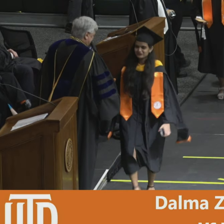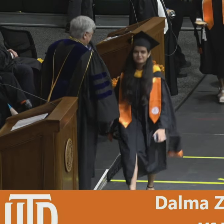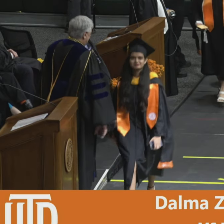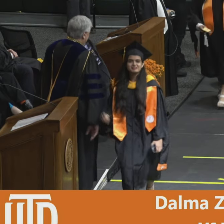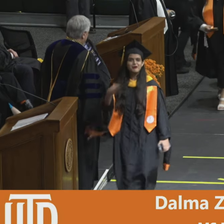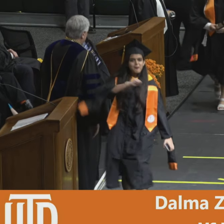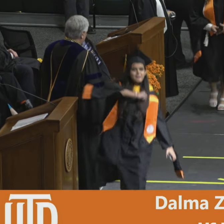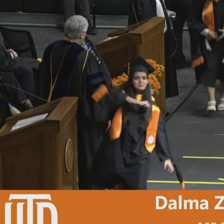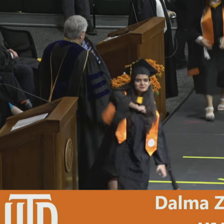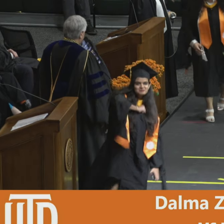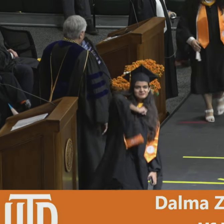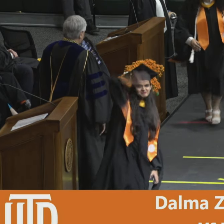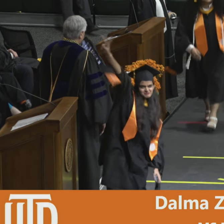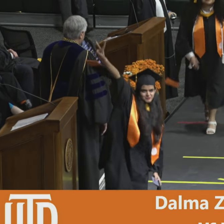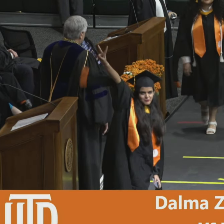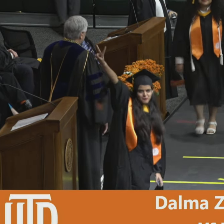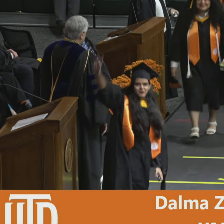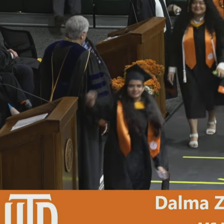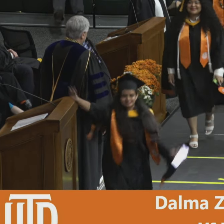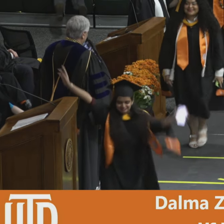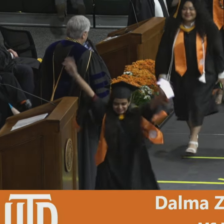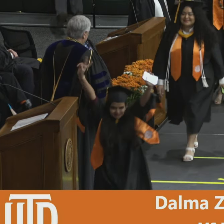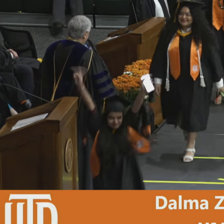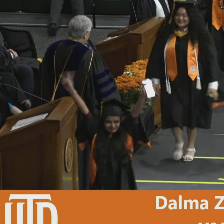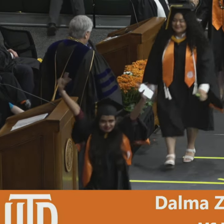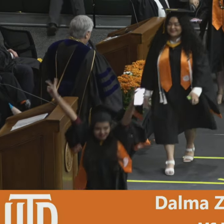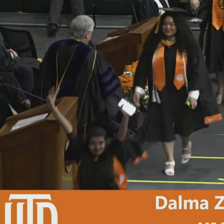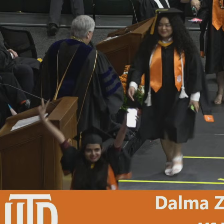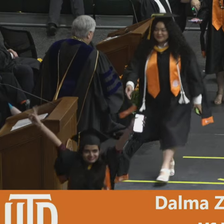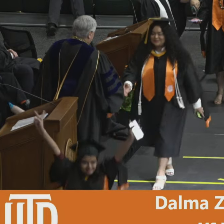Dalma Soraida Pena.